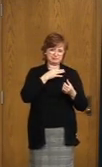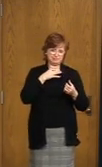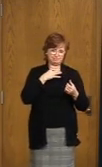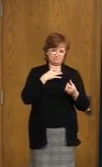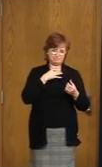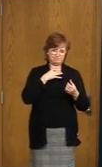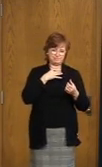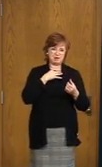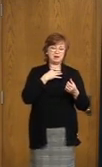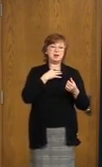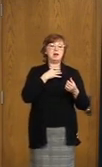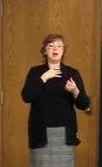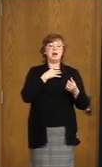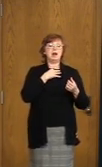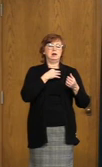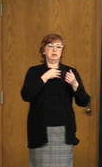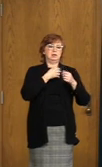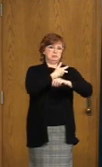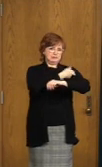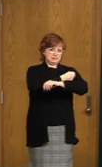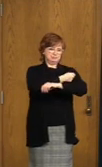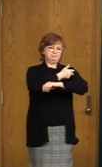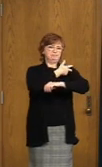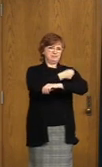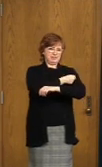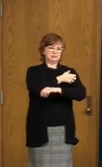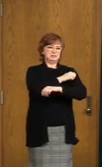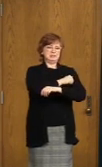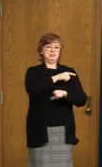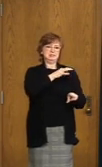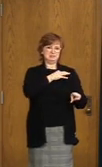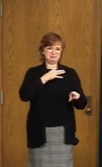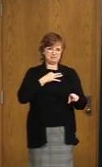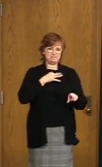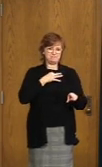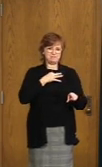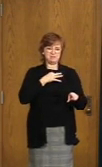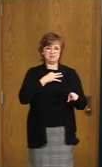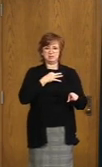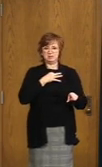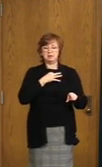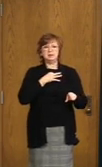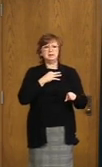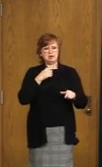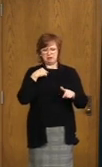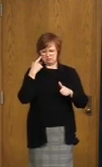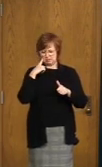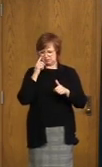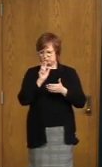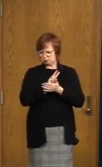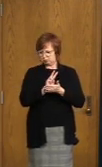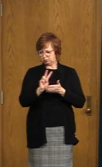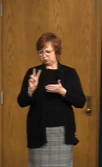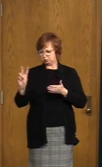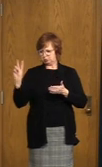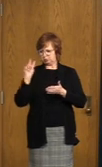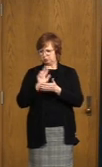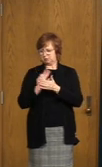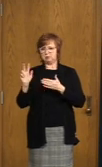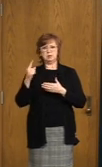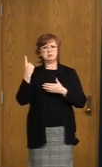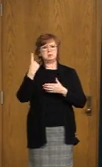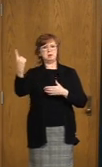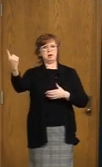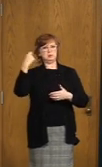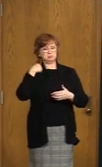frontline healthcare workers that are delivering the vaccines. We were asked questions here a few weeks ago and I was asked the